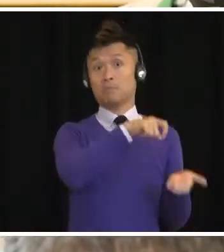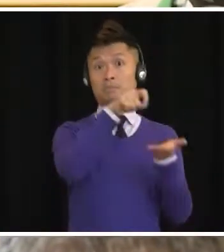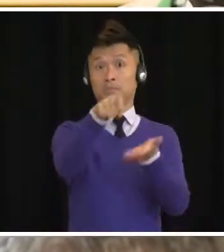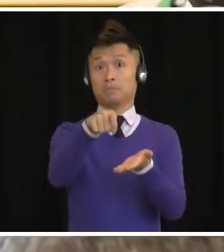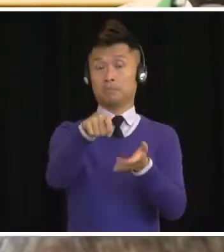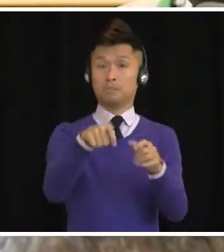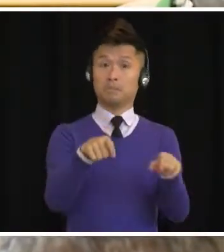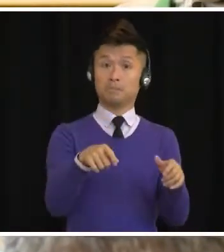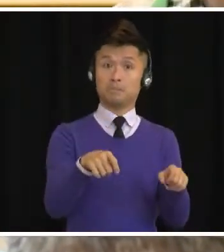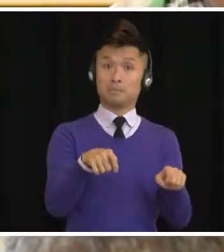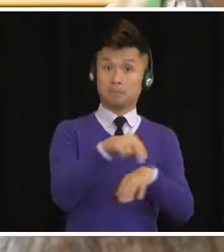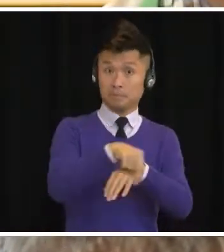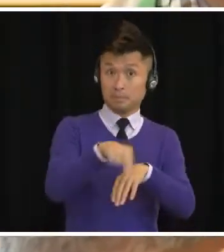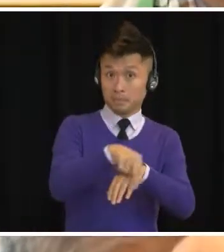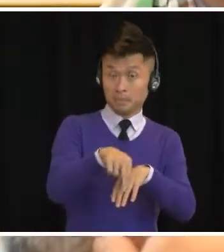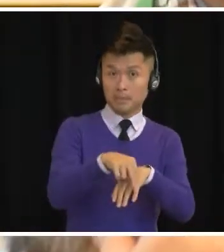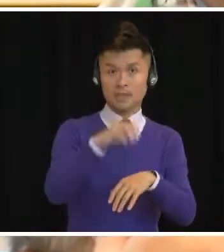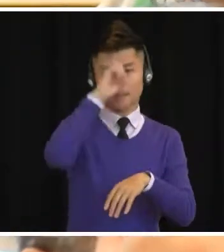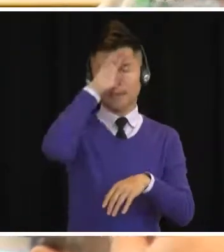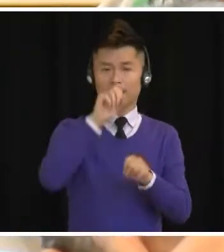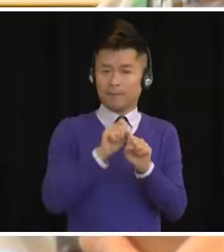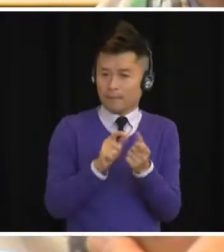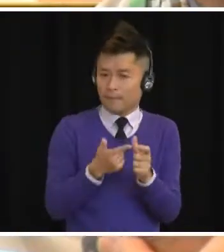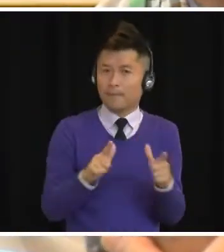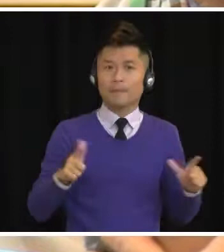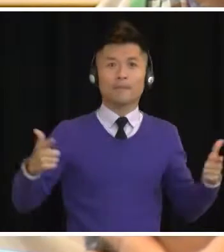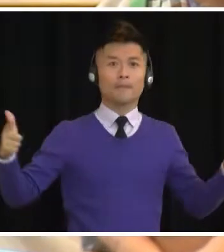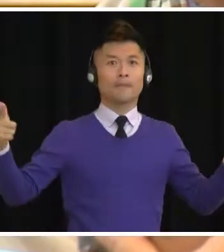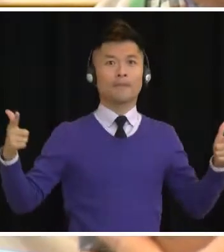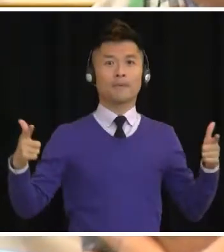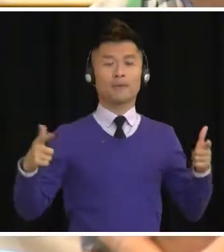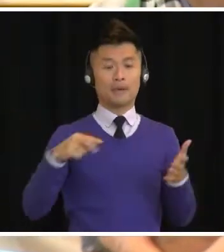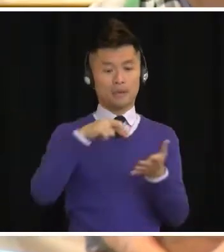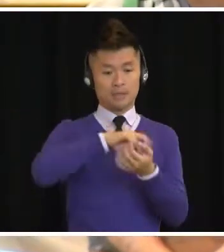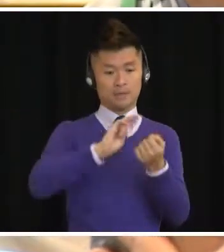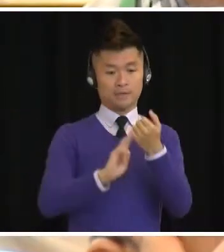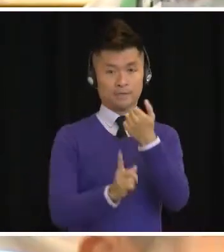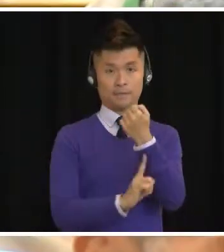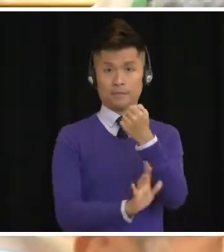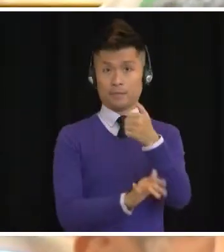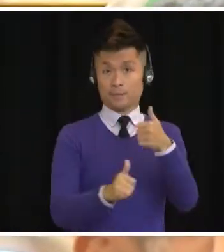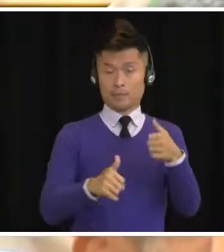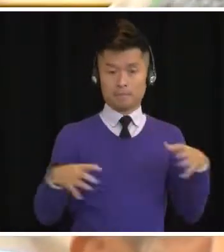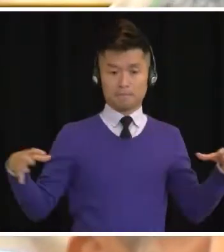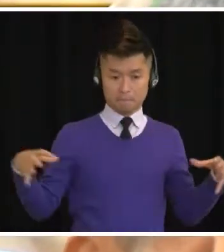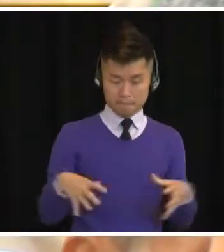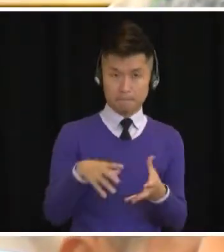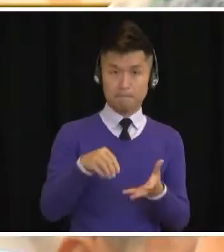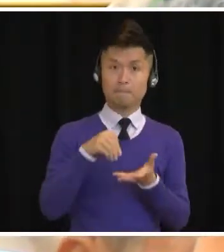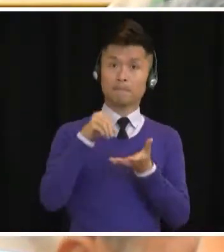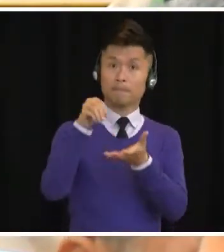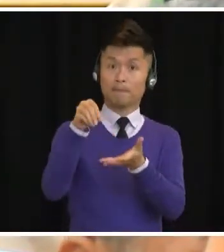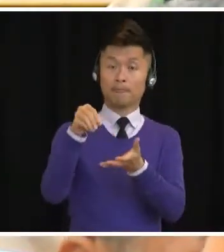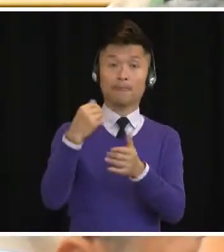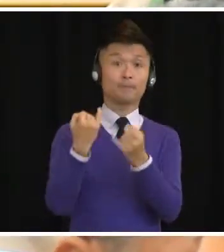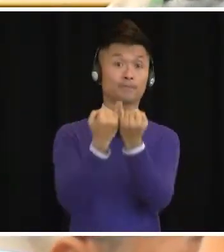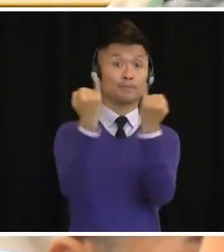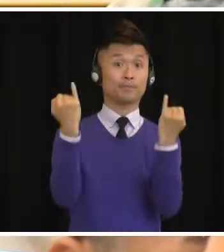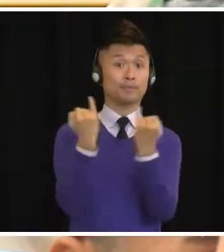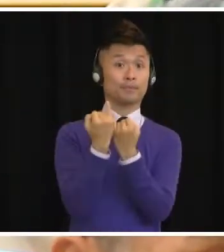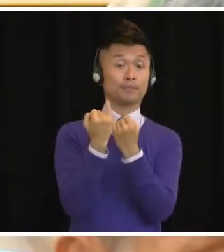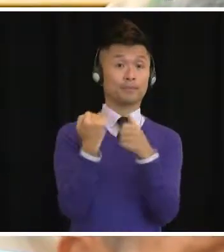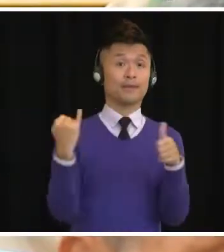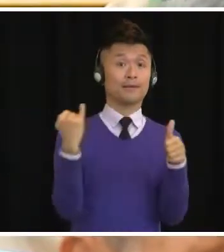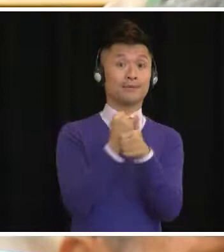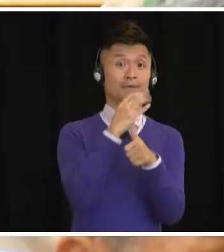for girls. So in 2016, the latest proposal is supported